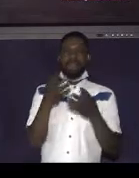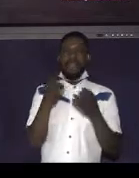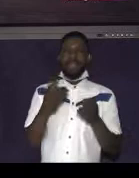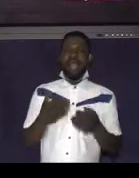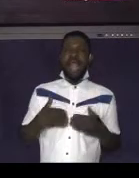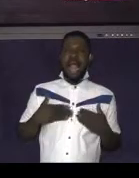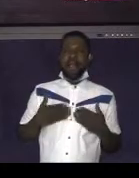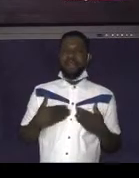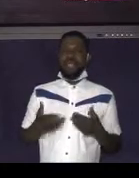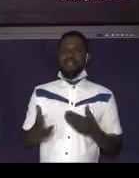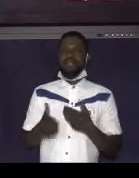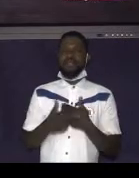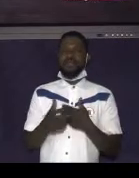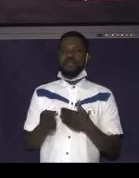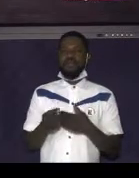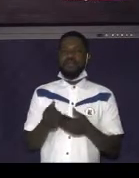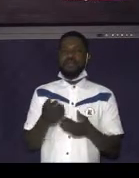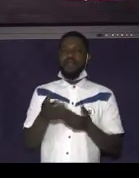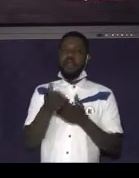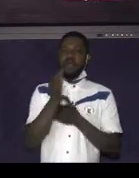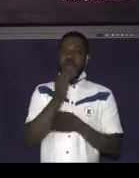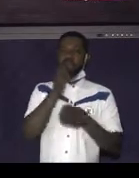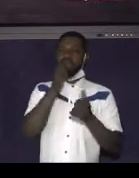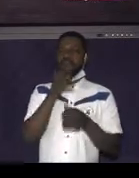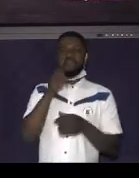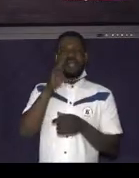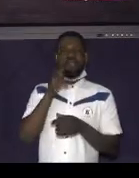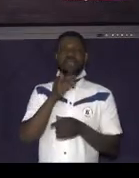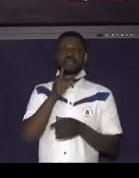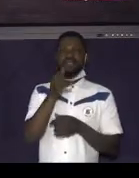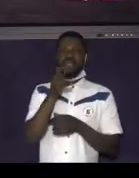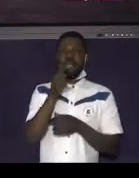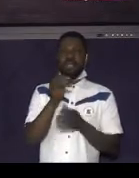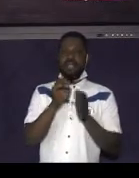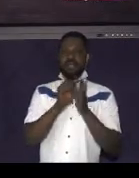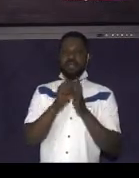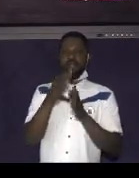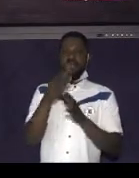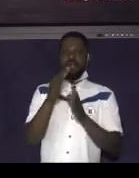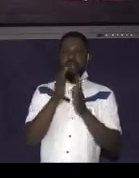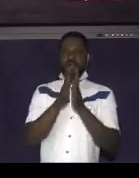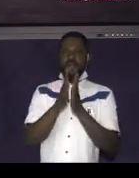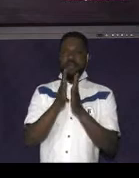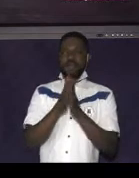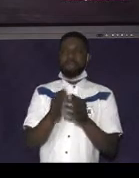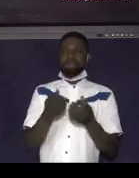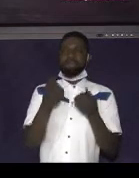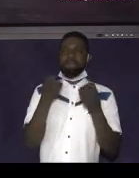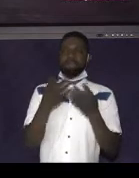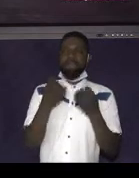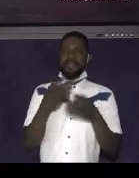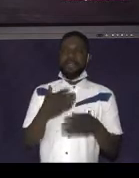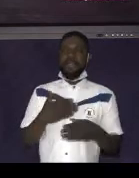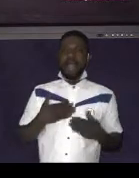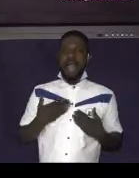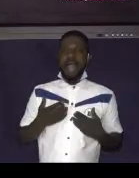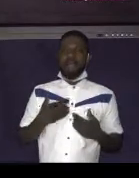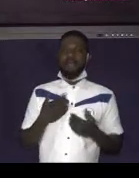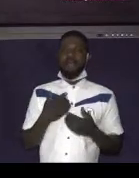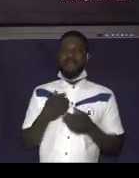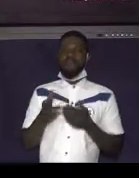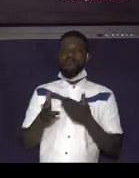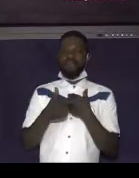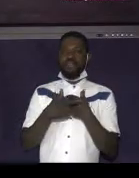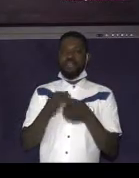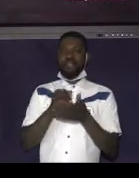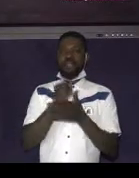Many happy returns. May God bless Nigeria is an example of a prayer. Many happy returns. That is a